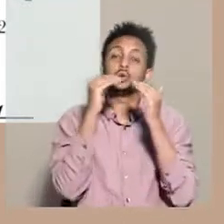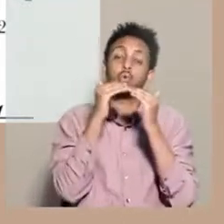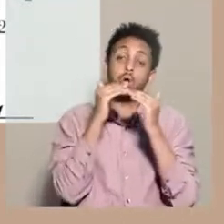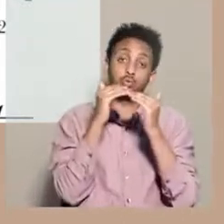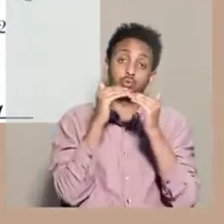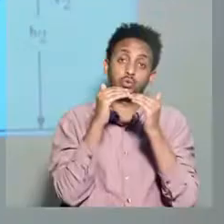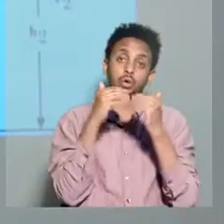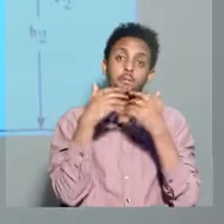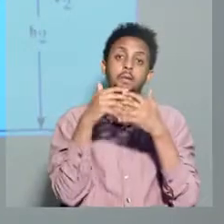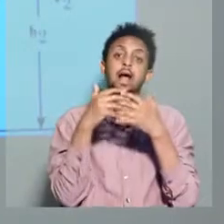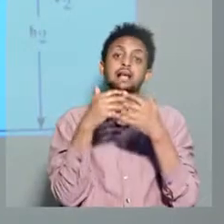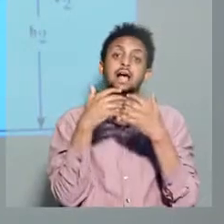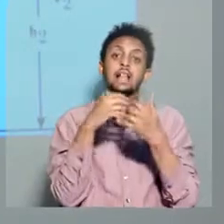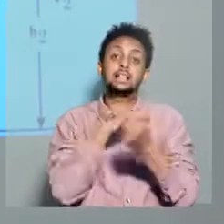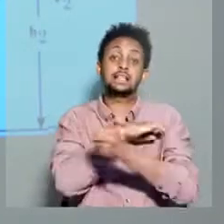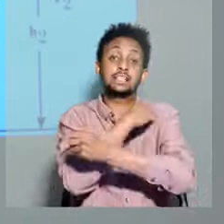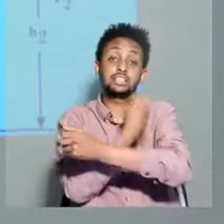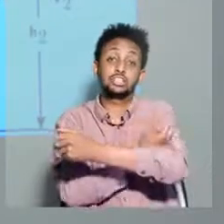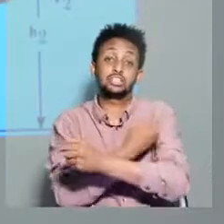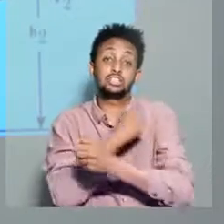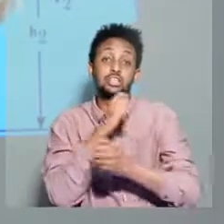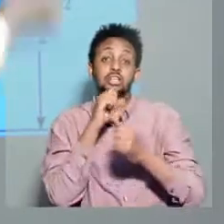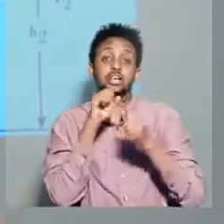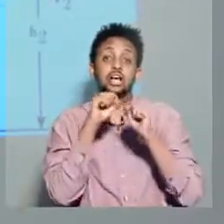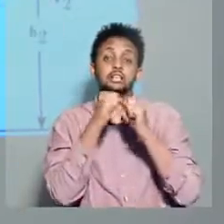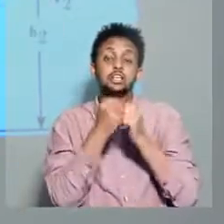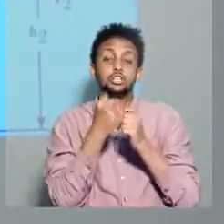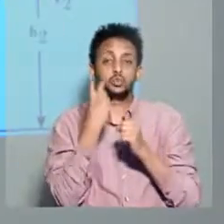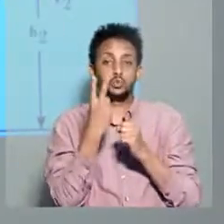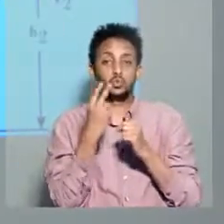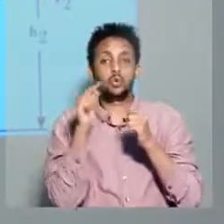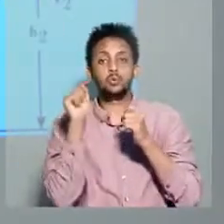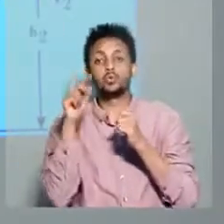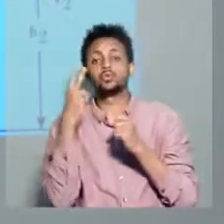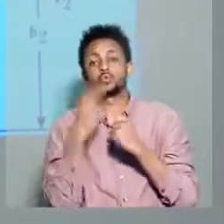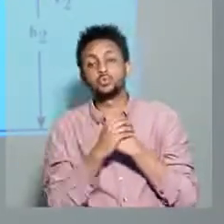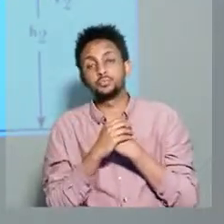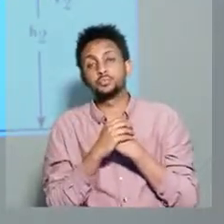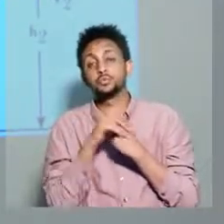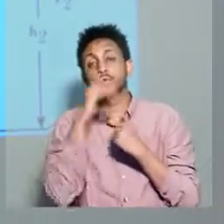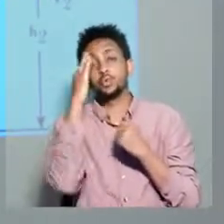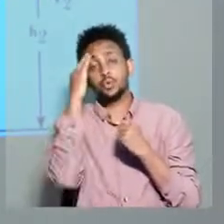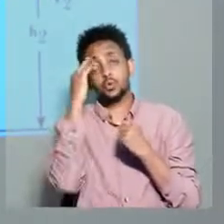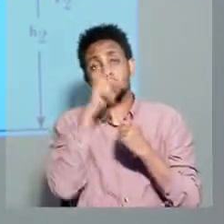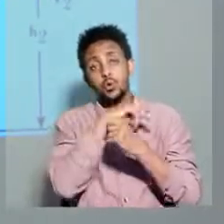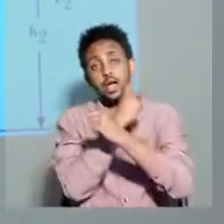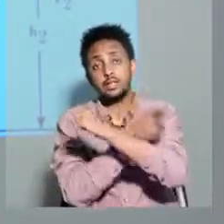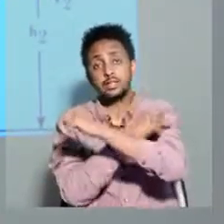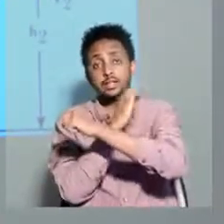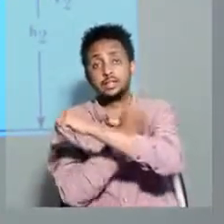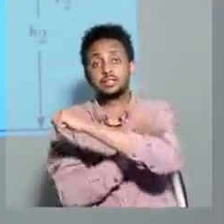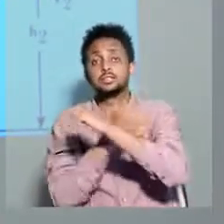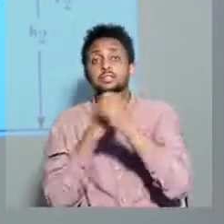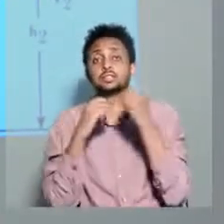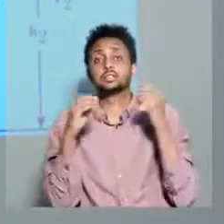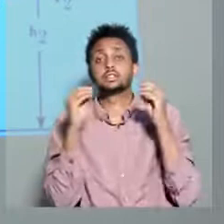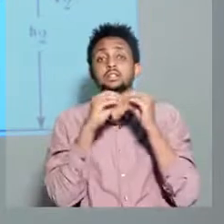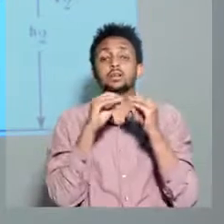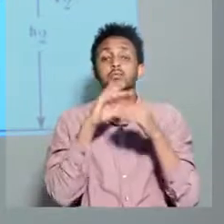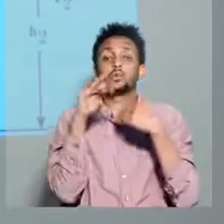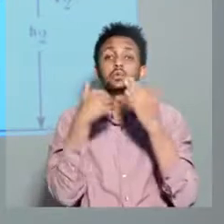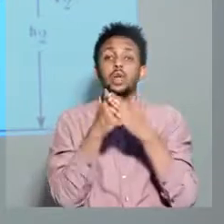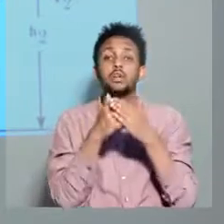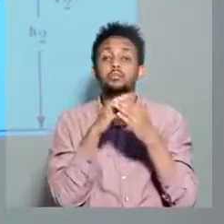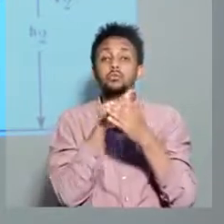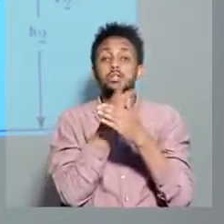to mechanical energy at section 2 or point 2. And we know that kinetic energy is the sum total of